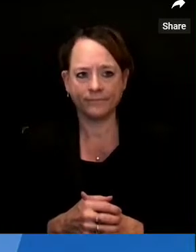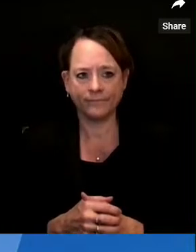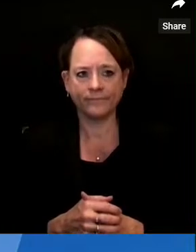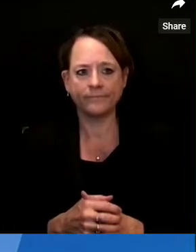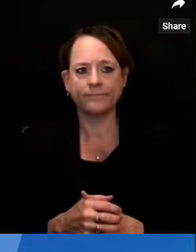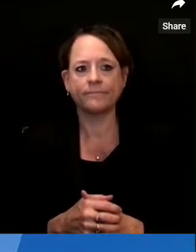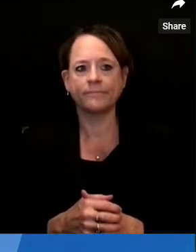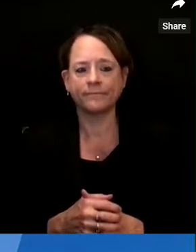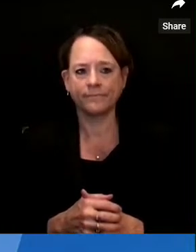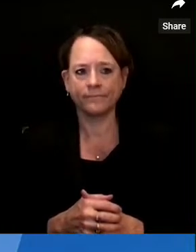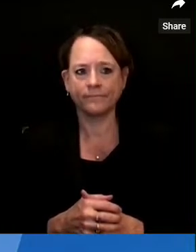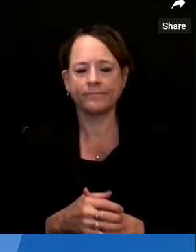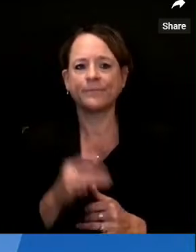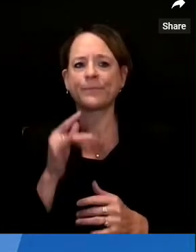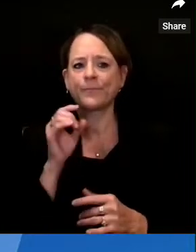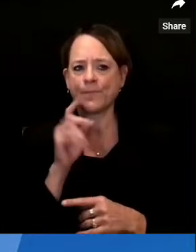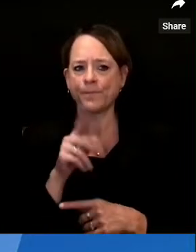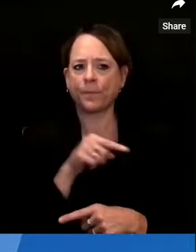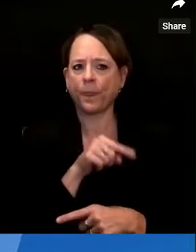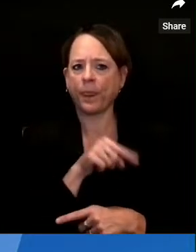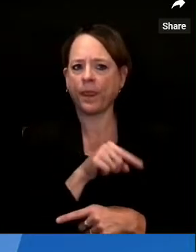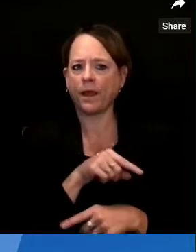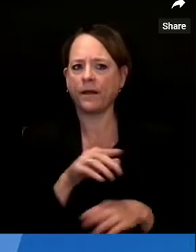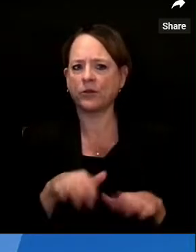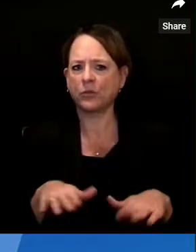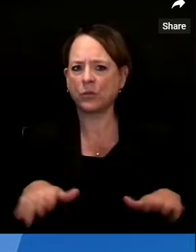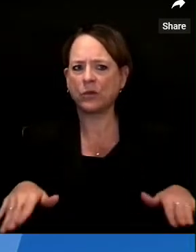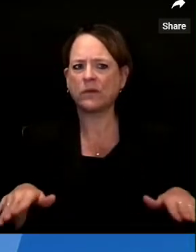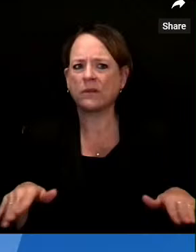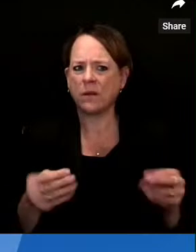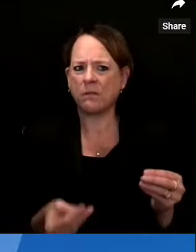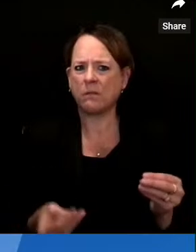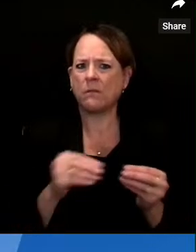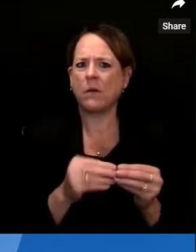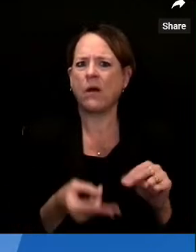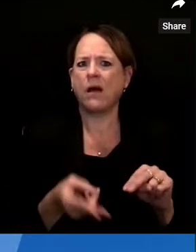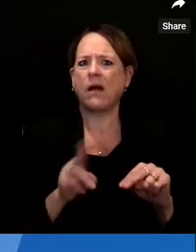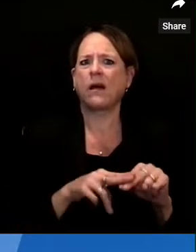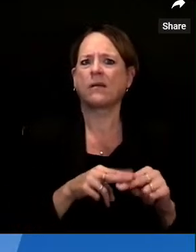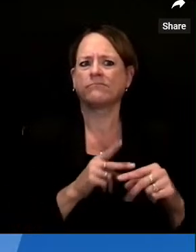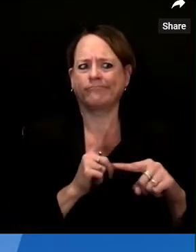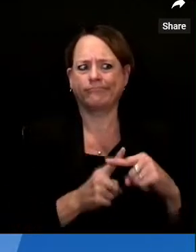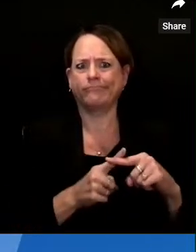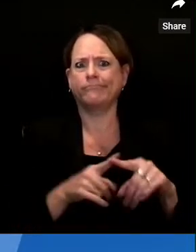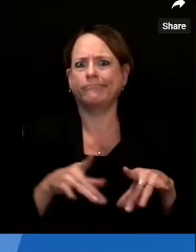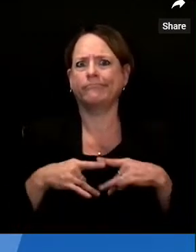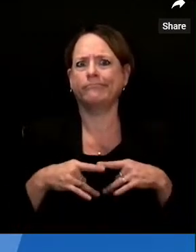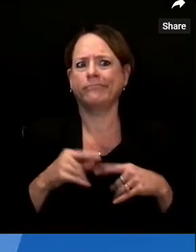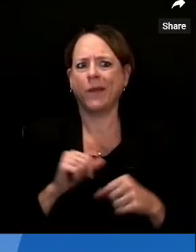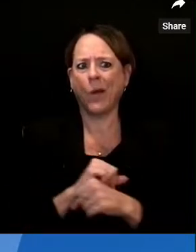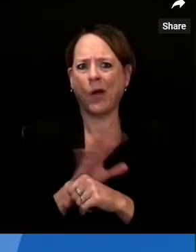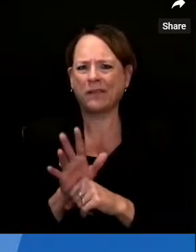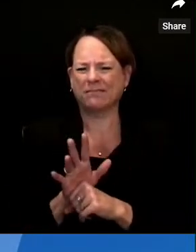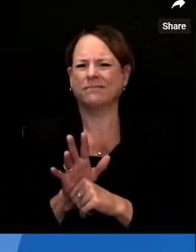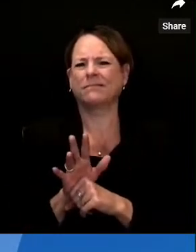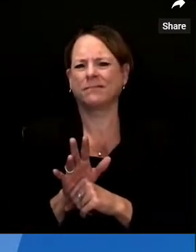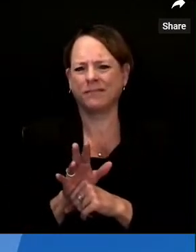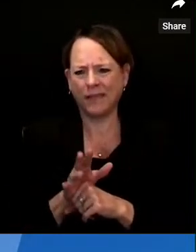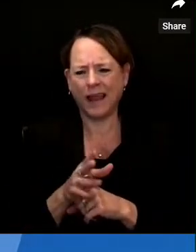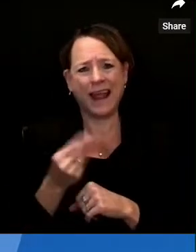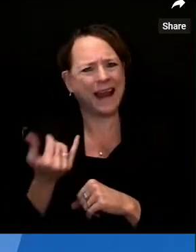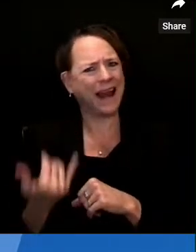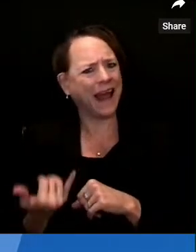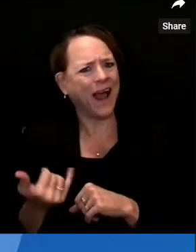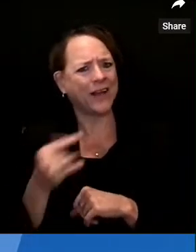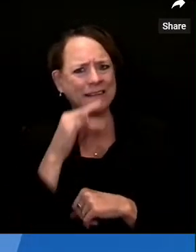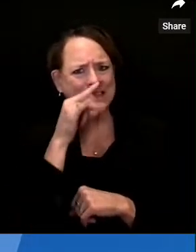in person, and you certainly emphasize the needs, the steps that people need to be taking in terms of masking,